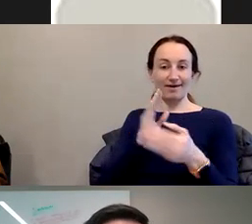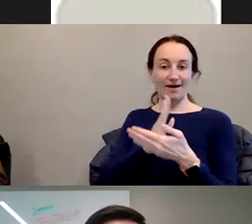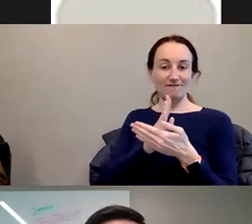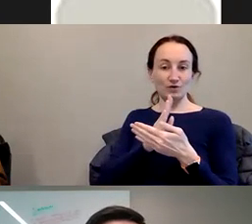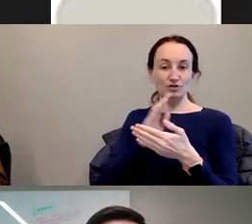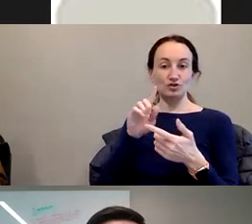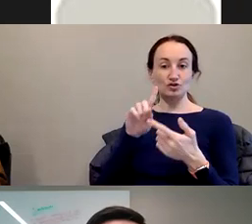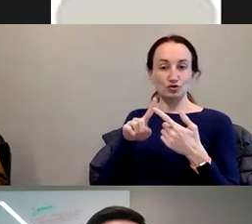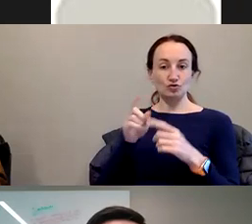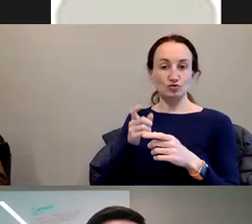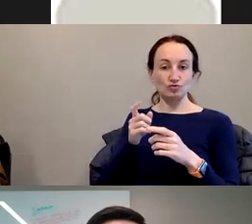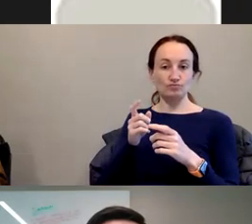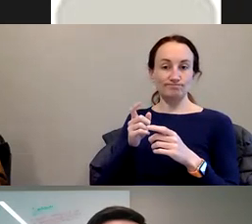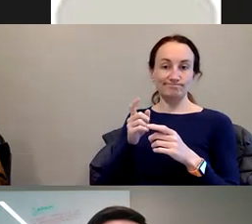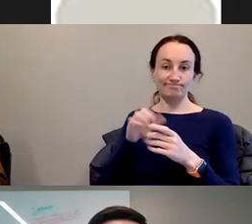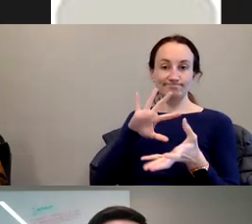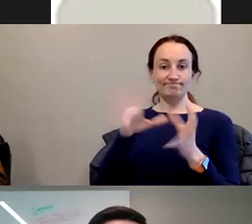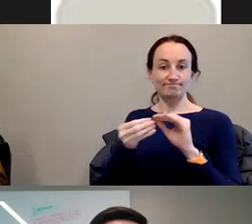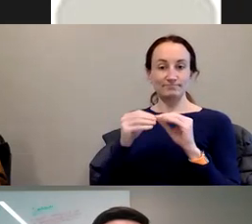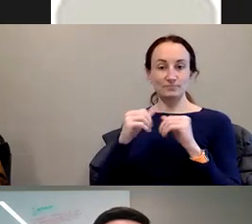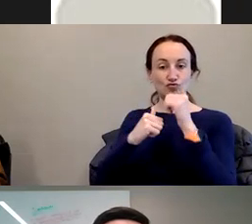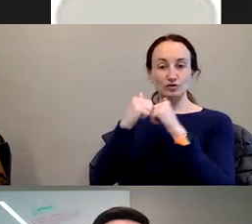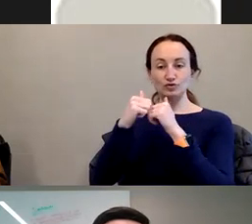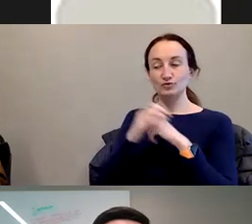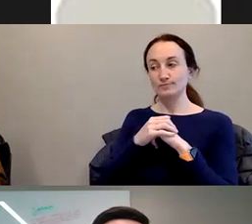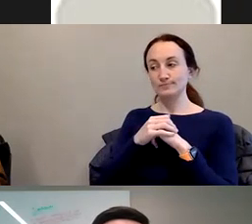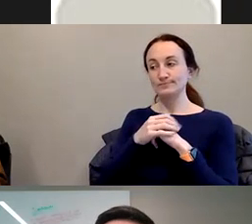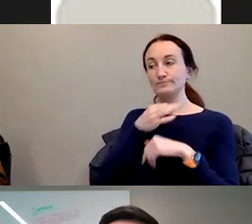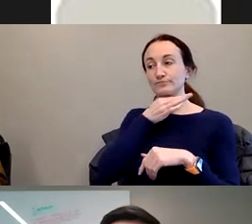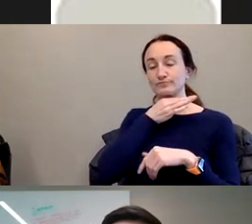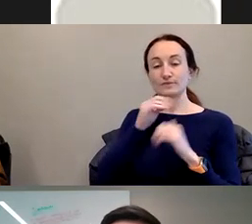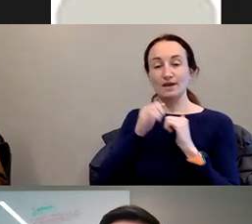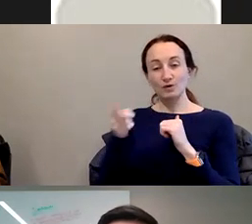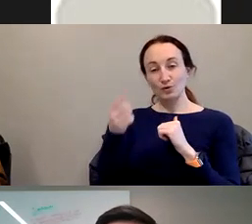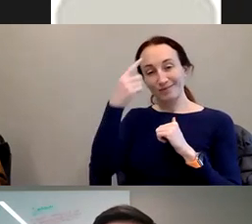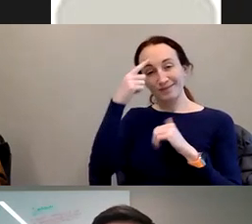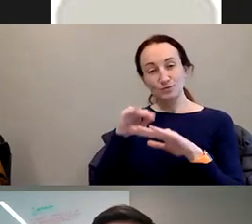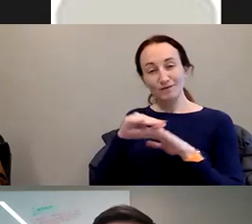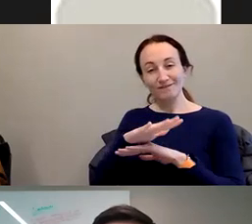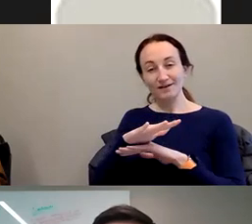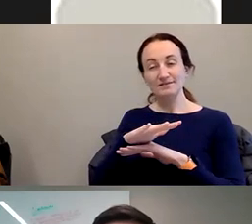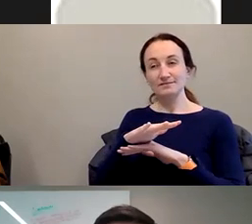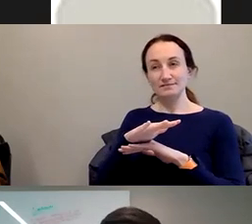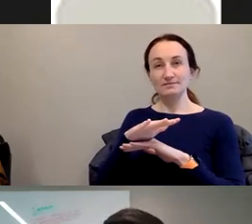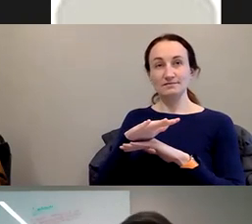them. And so I'm kind of curious about how you think this is going to affect